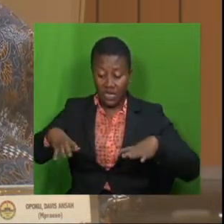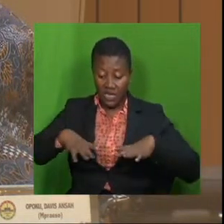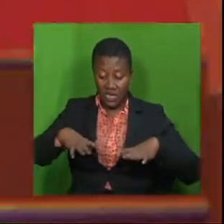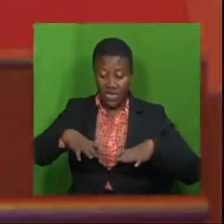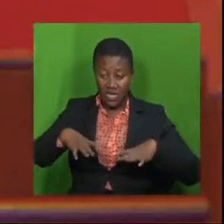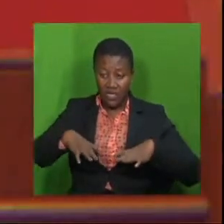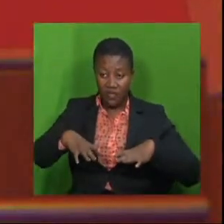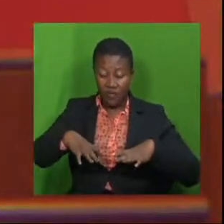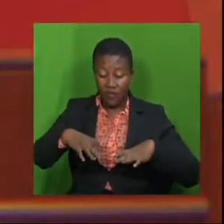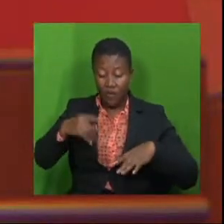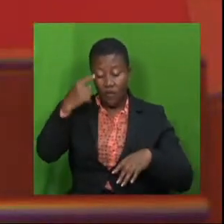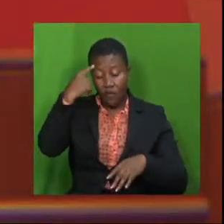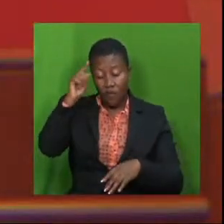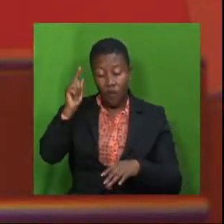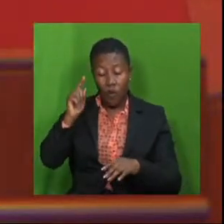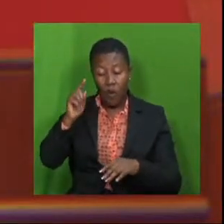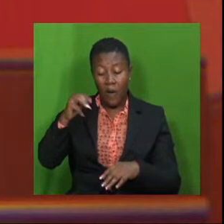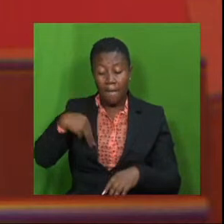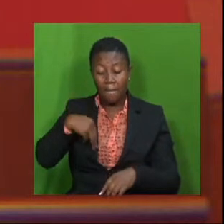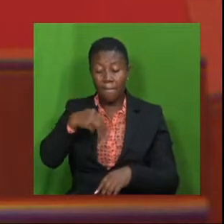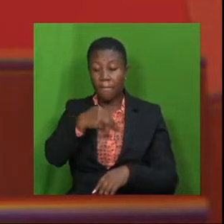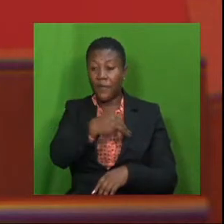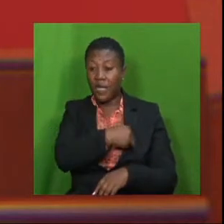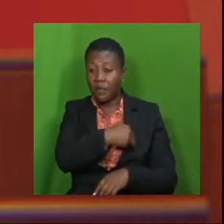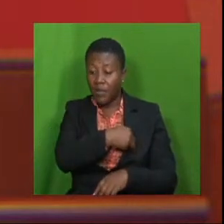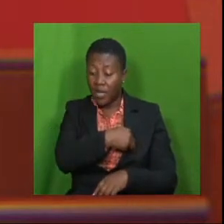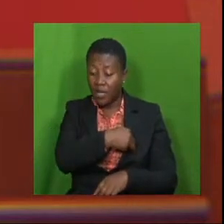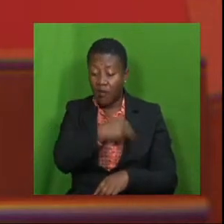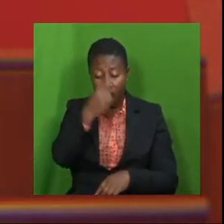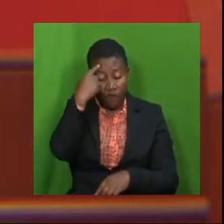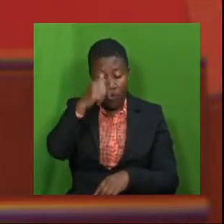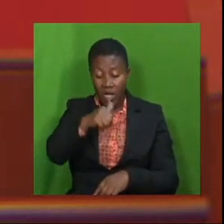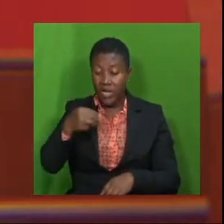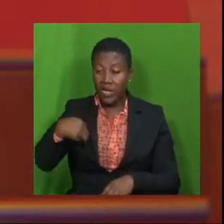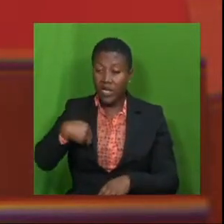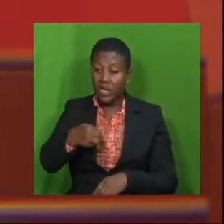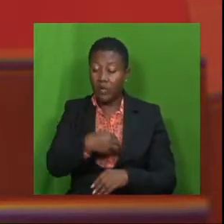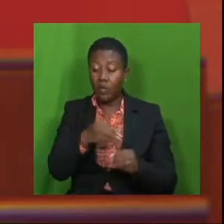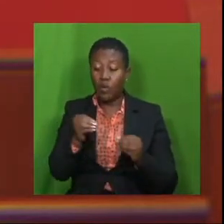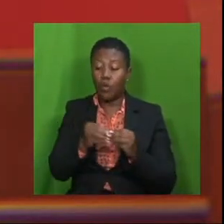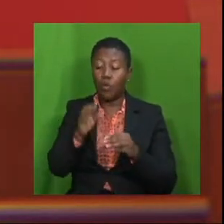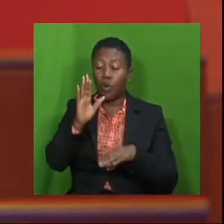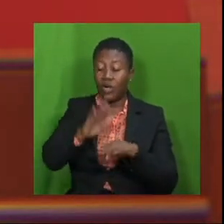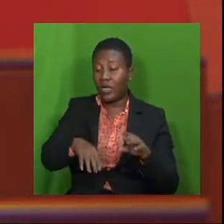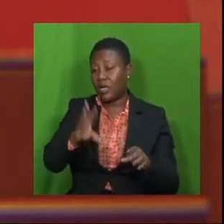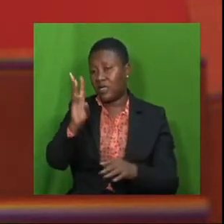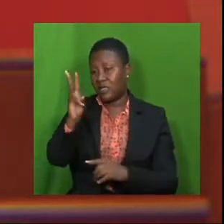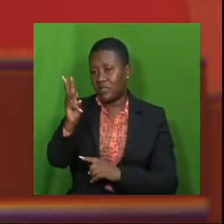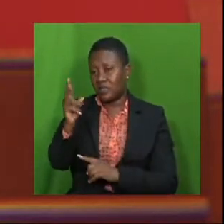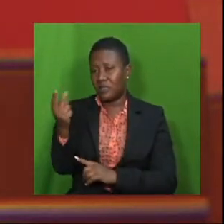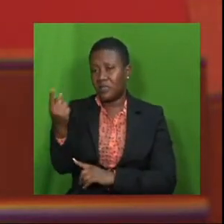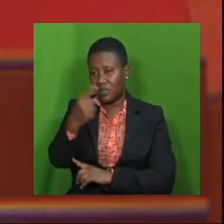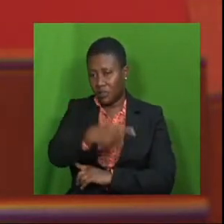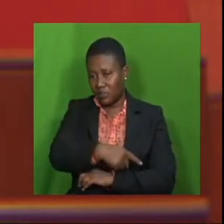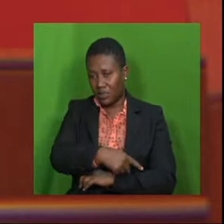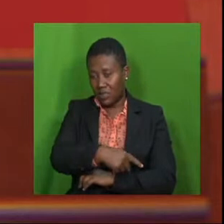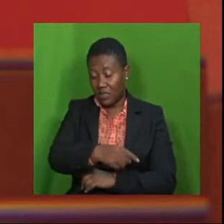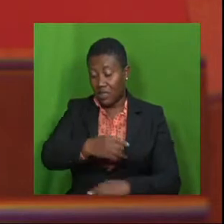member for a period exceeding the 15-day threshold as envisaged under